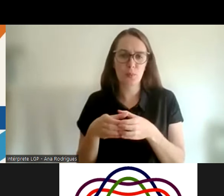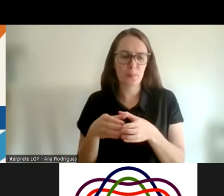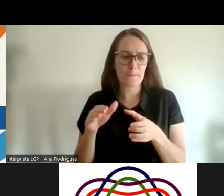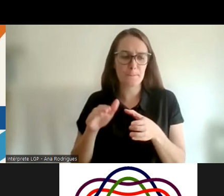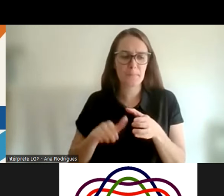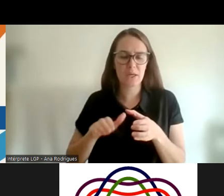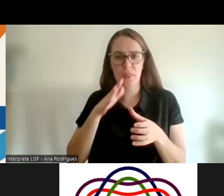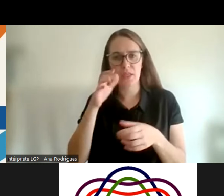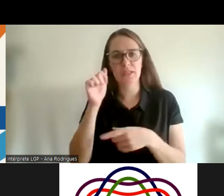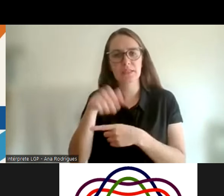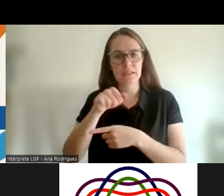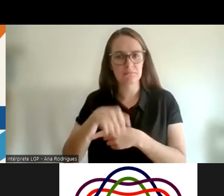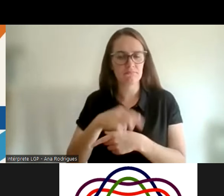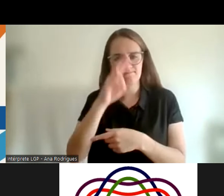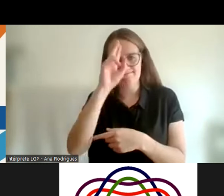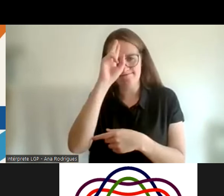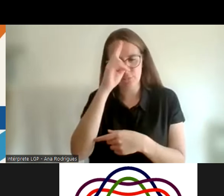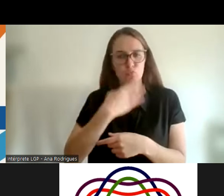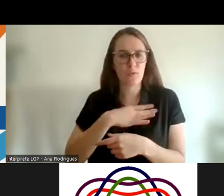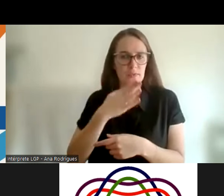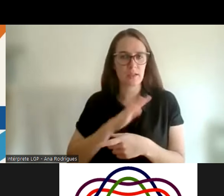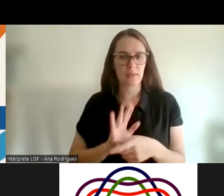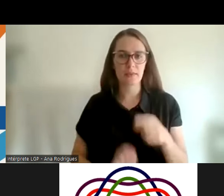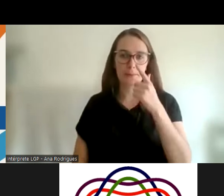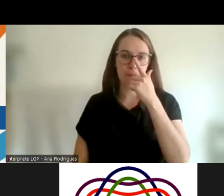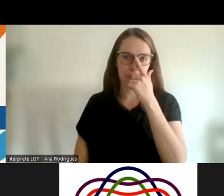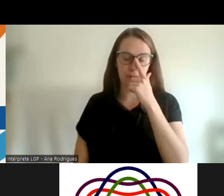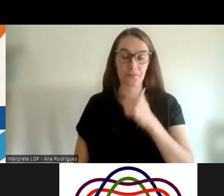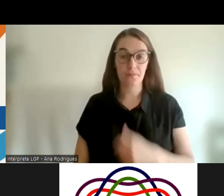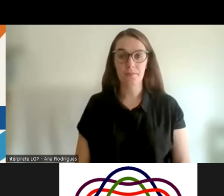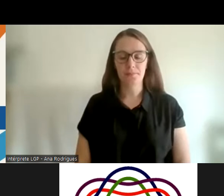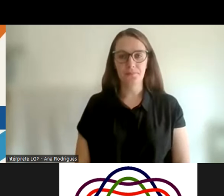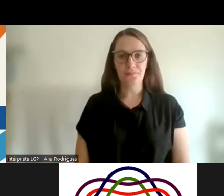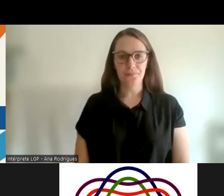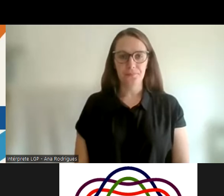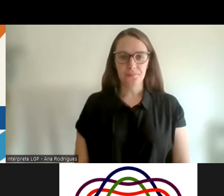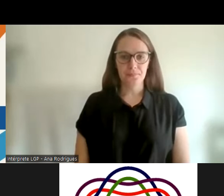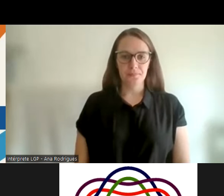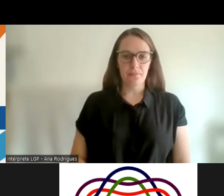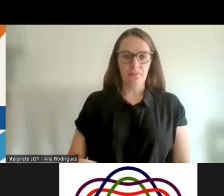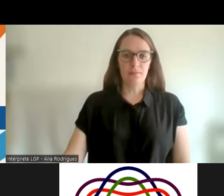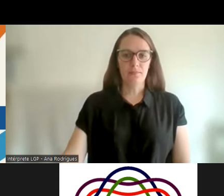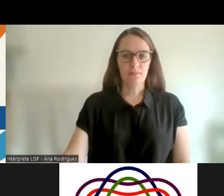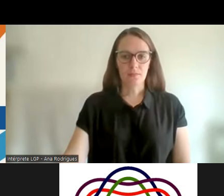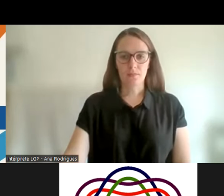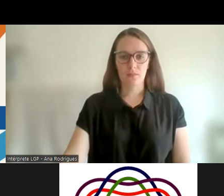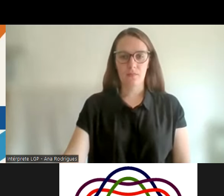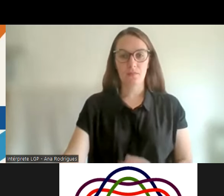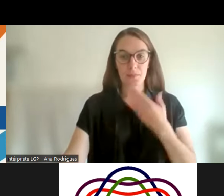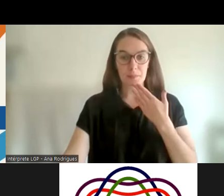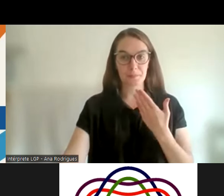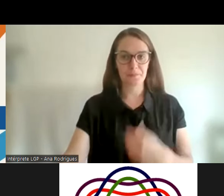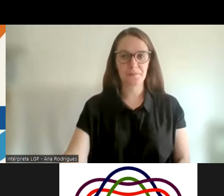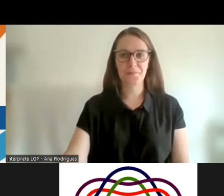the university puts enough efforts in educating democratic values. Thank you. Coming